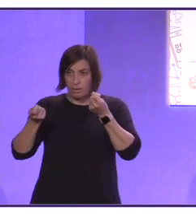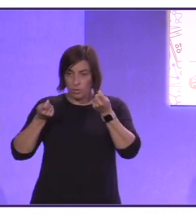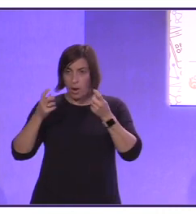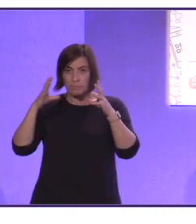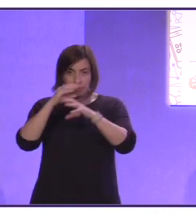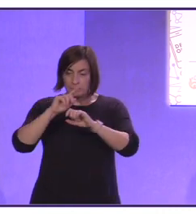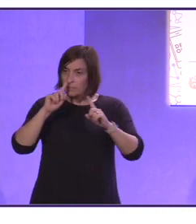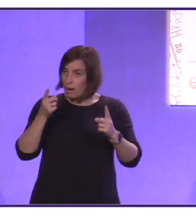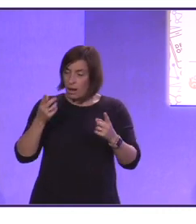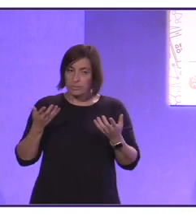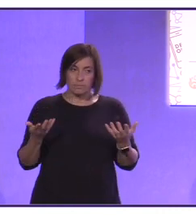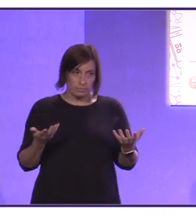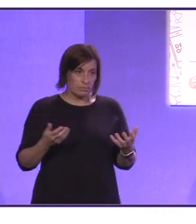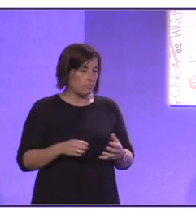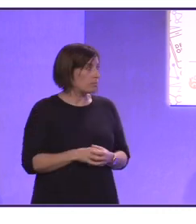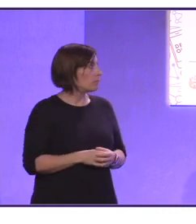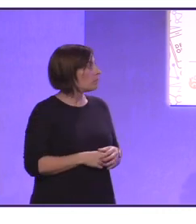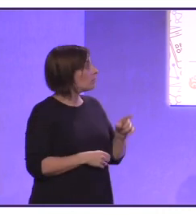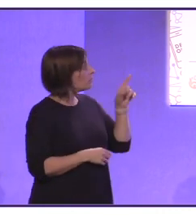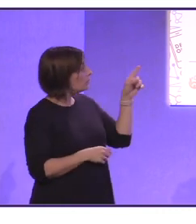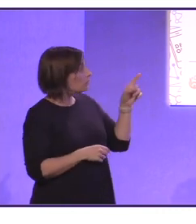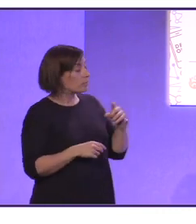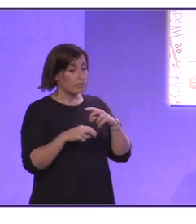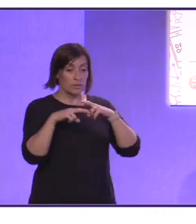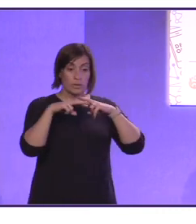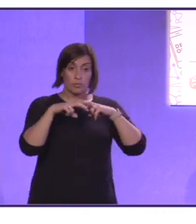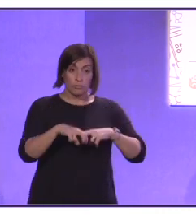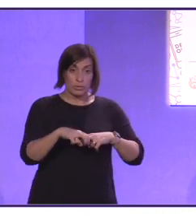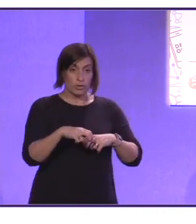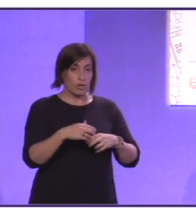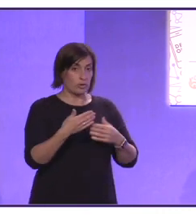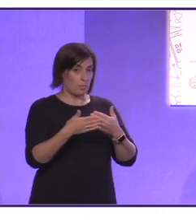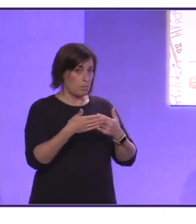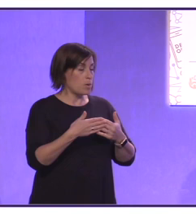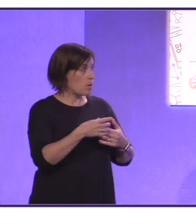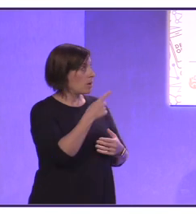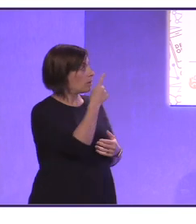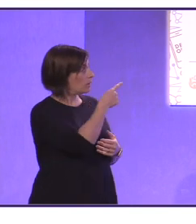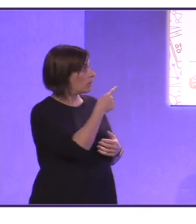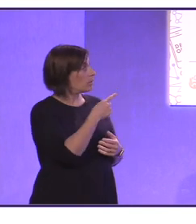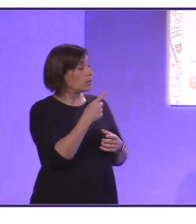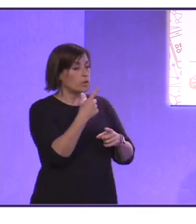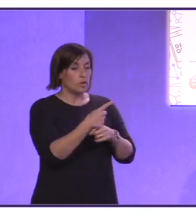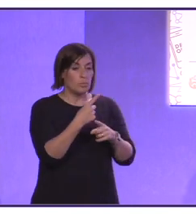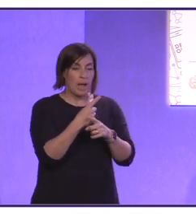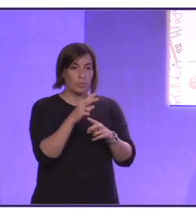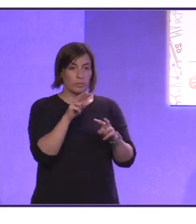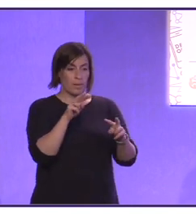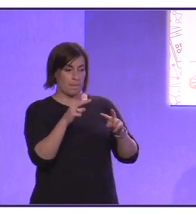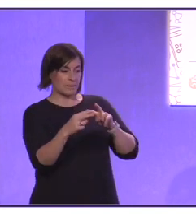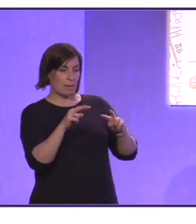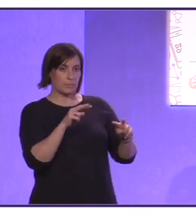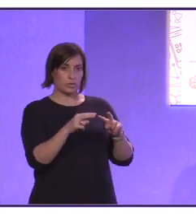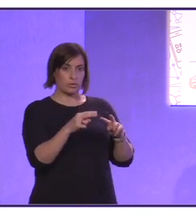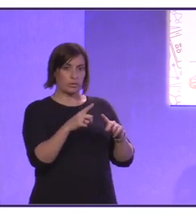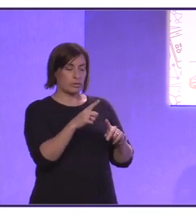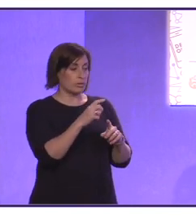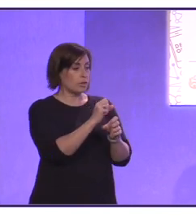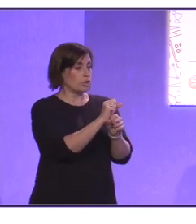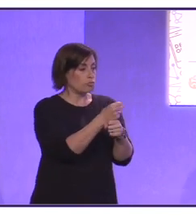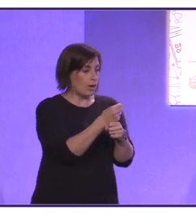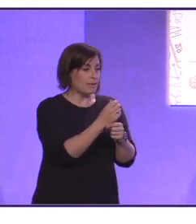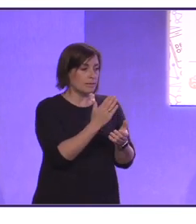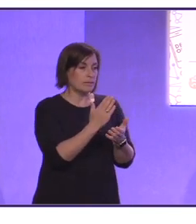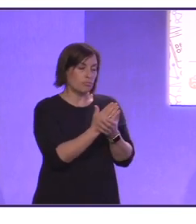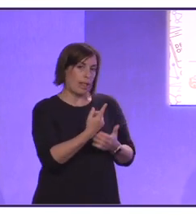is a paper that talks about perception. And what I find so interesting about this is that the stress, it's very personal. If I feel stressed, then